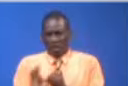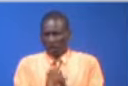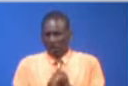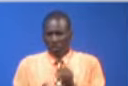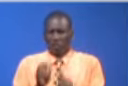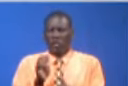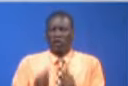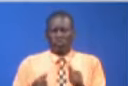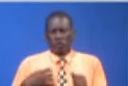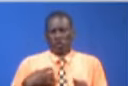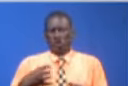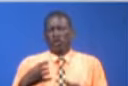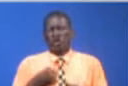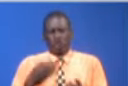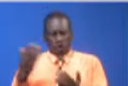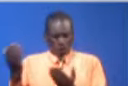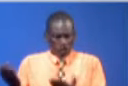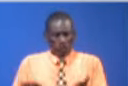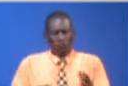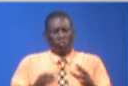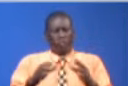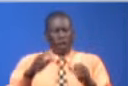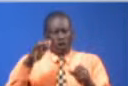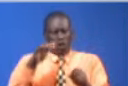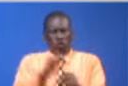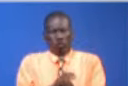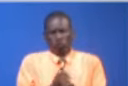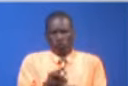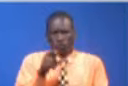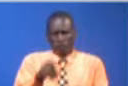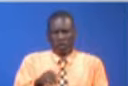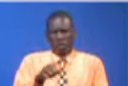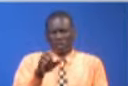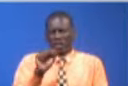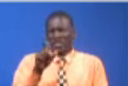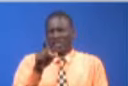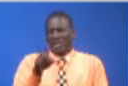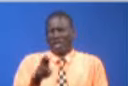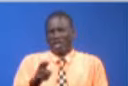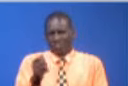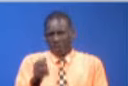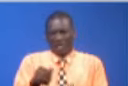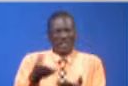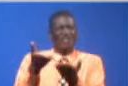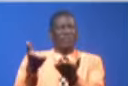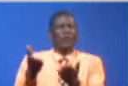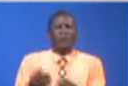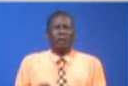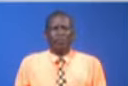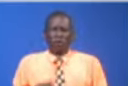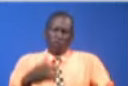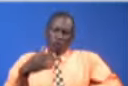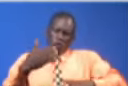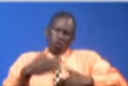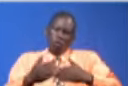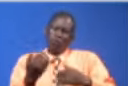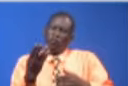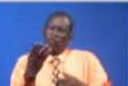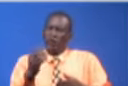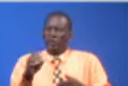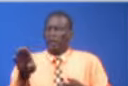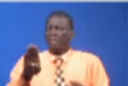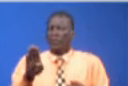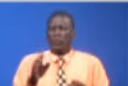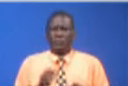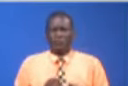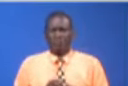who are rich received a big chunk of this SDR, and it's sitting there, mm-hmm. close to 400 billion or